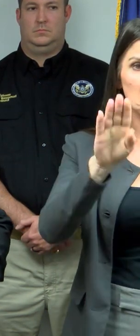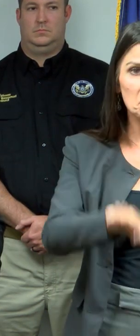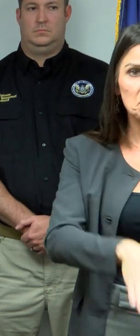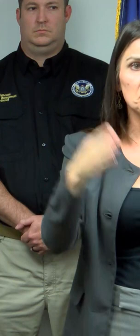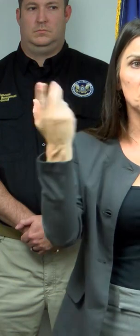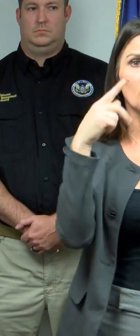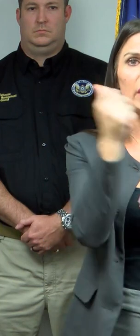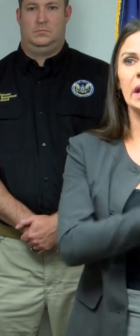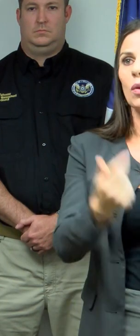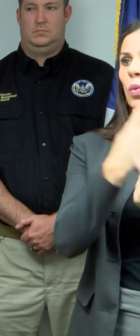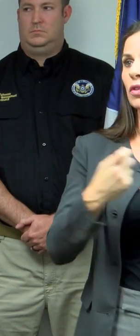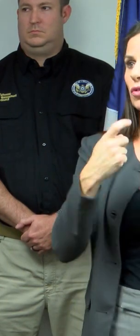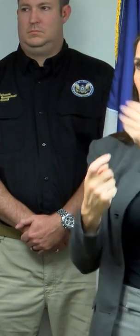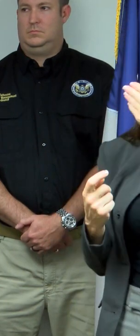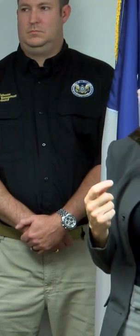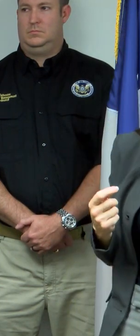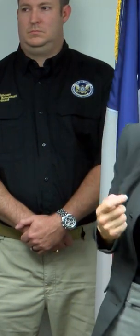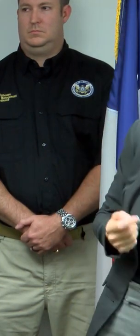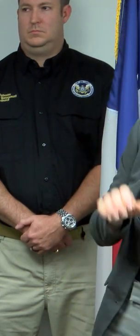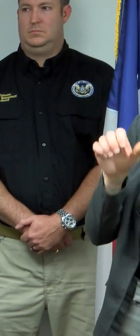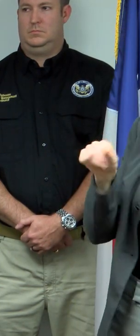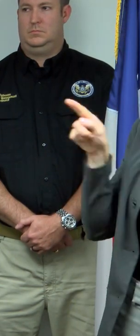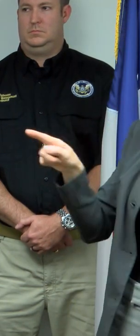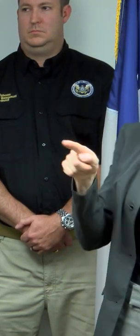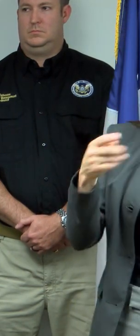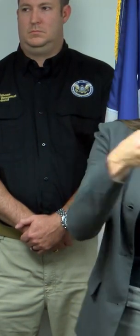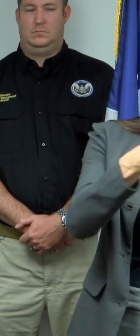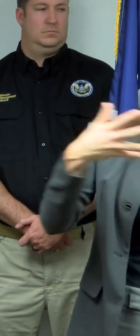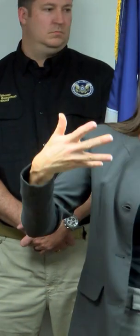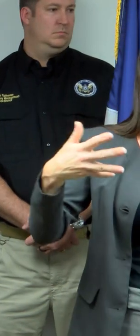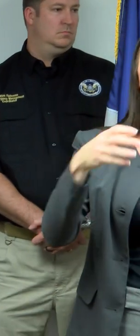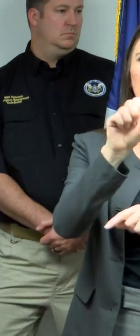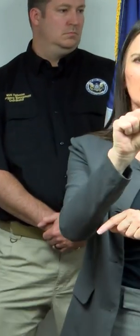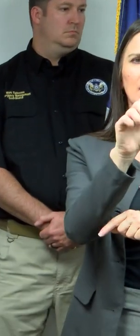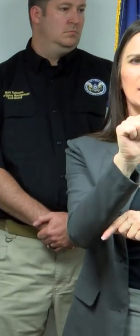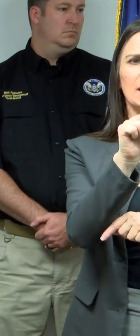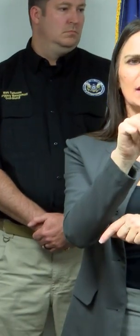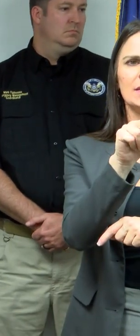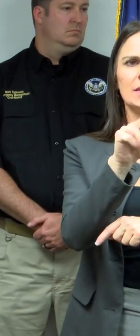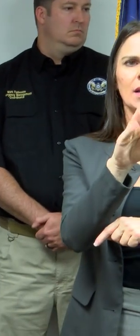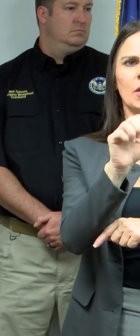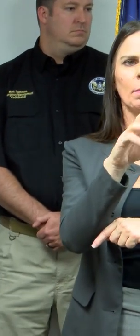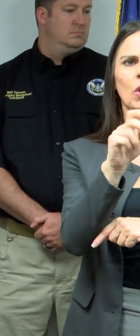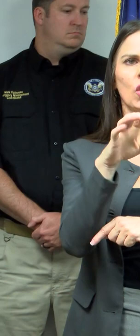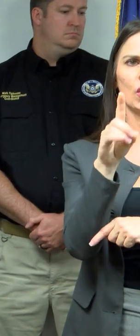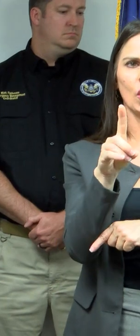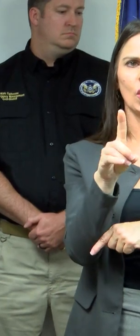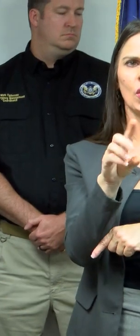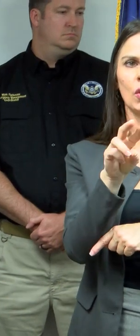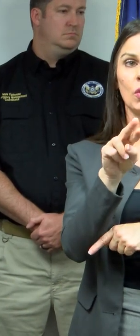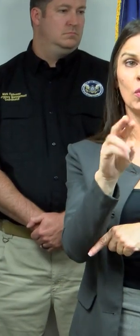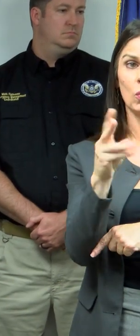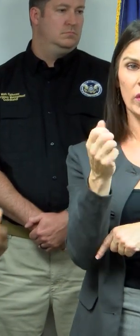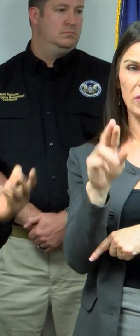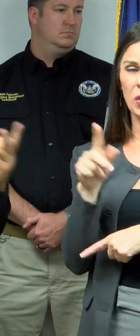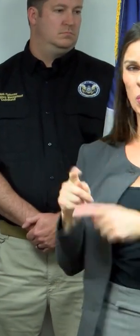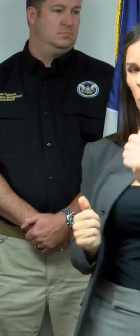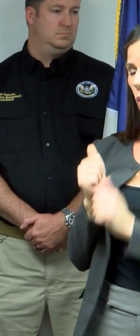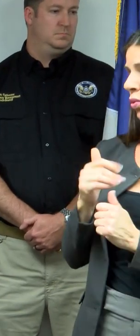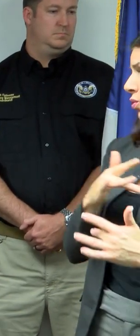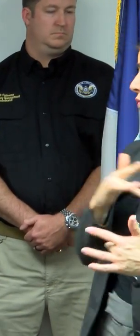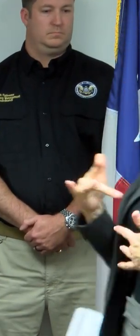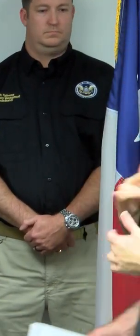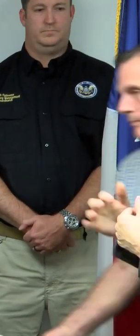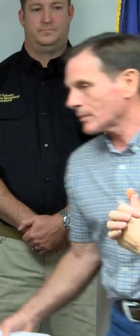any questions. Can you talk you might more have. About the San Bernard? You were saying that's the one that you're most concerned about right now. Mark,